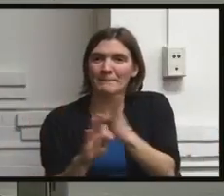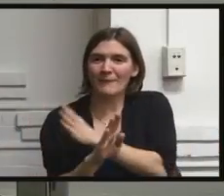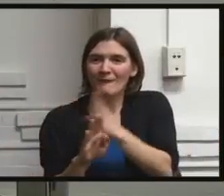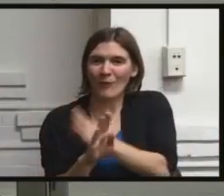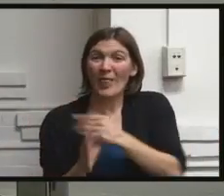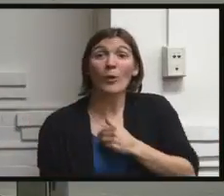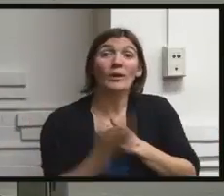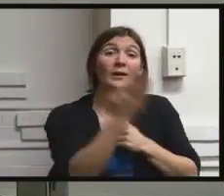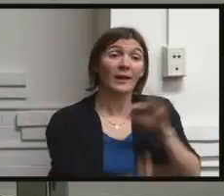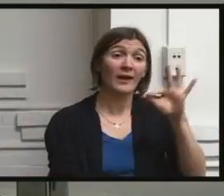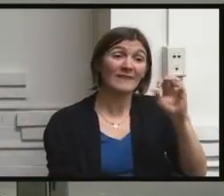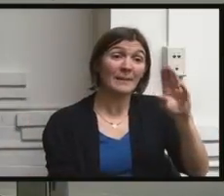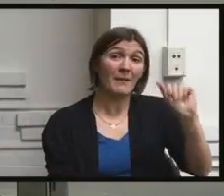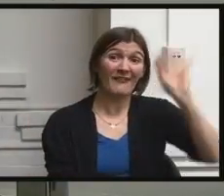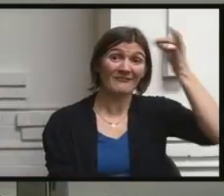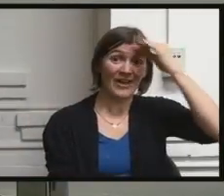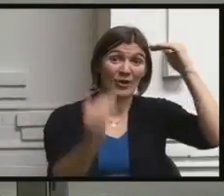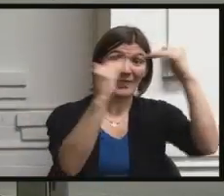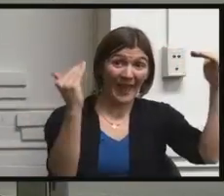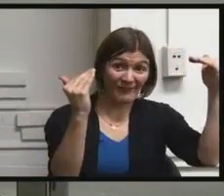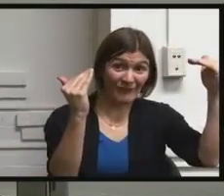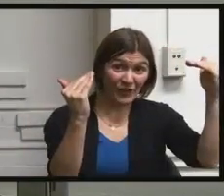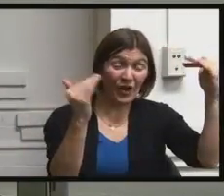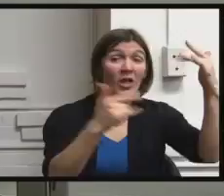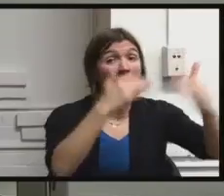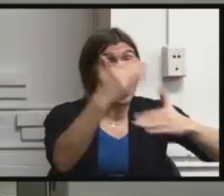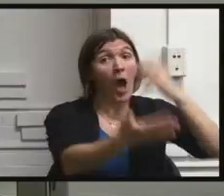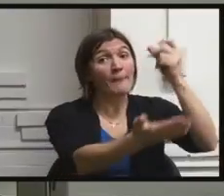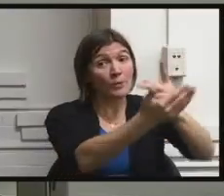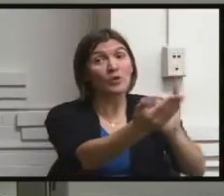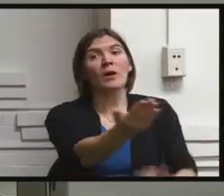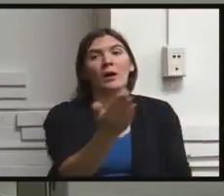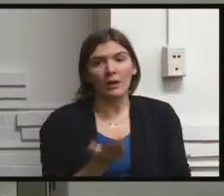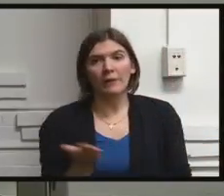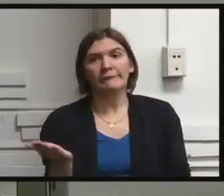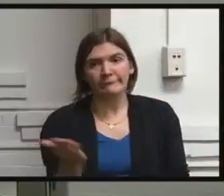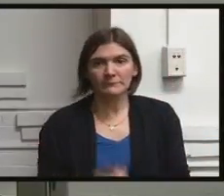off to FEMA for their lengthy approval process.